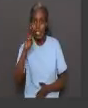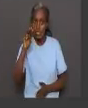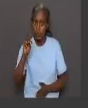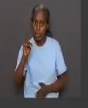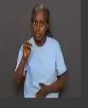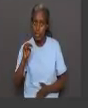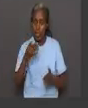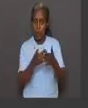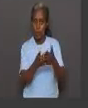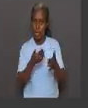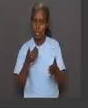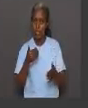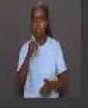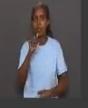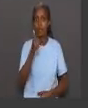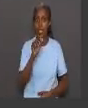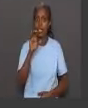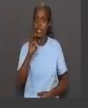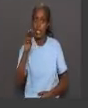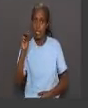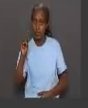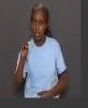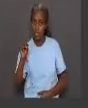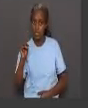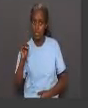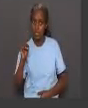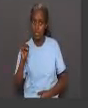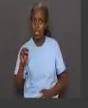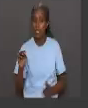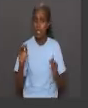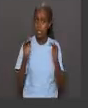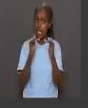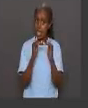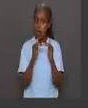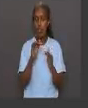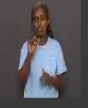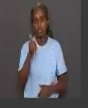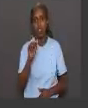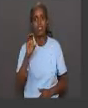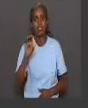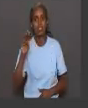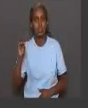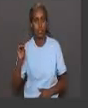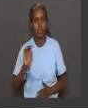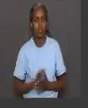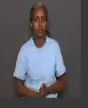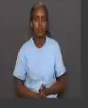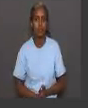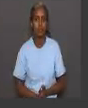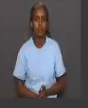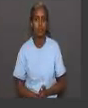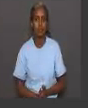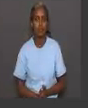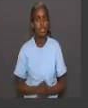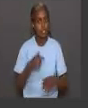20 centimeters minus 10 centimeters is 10